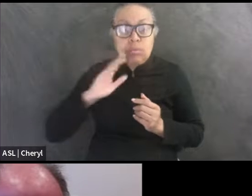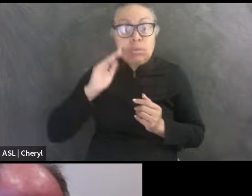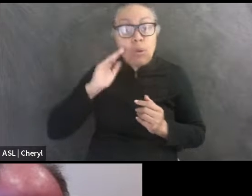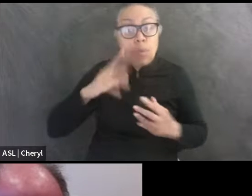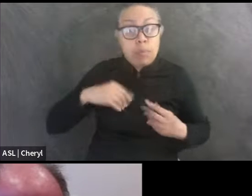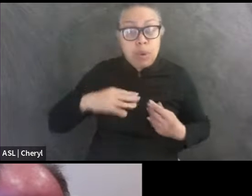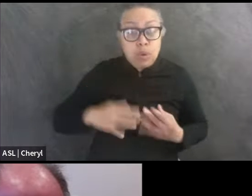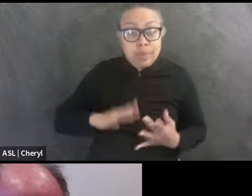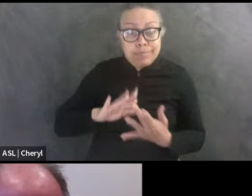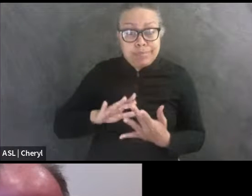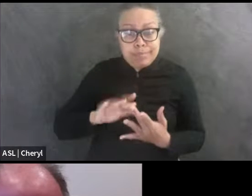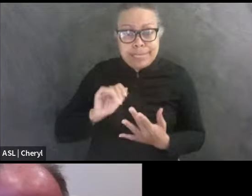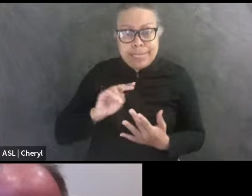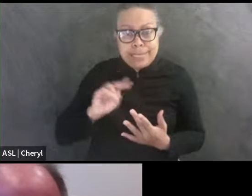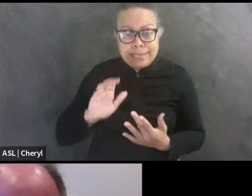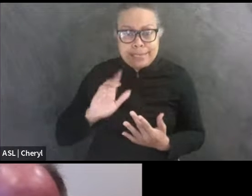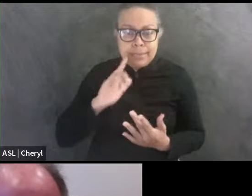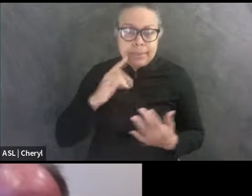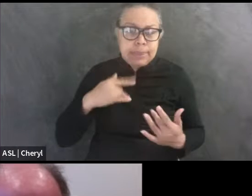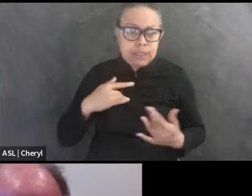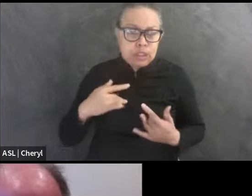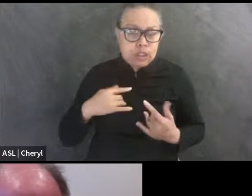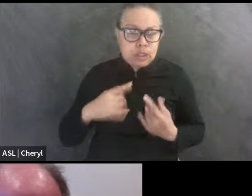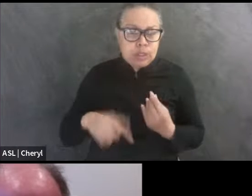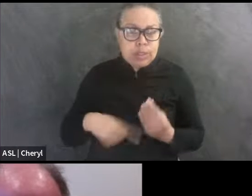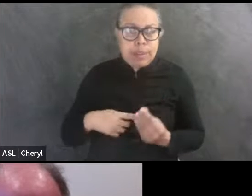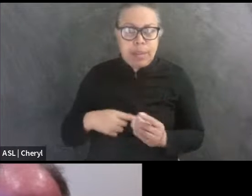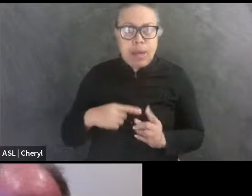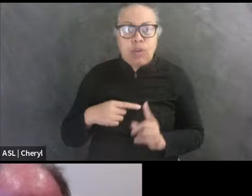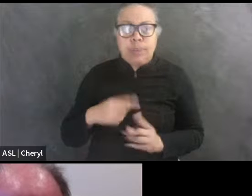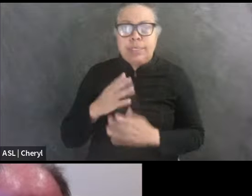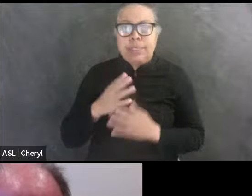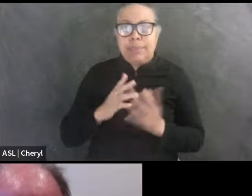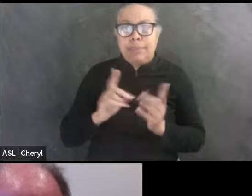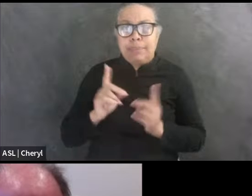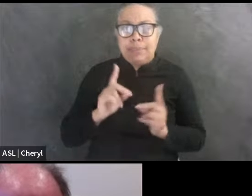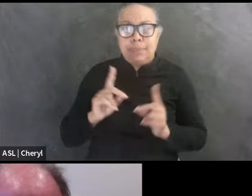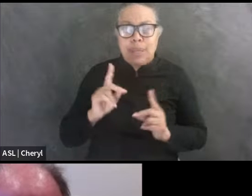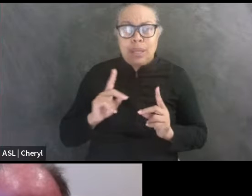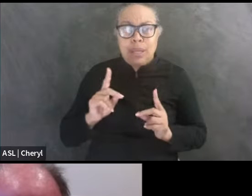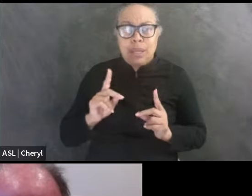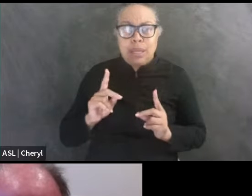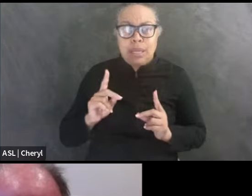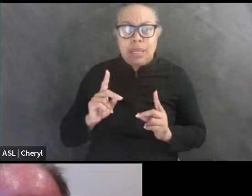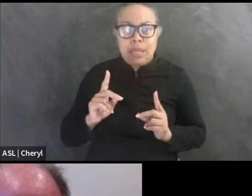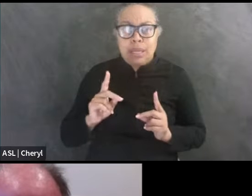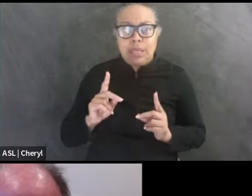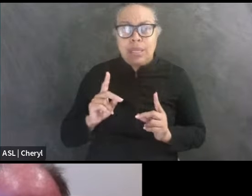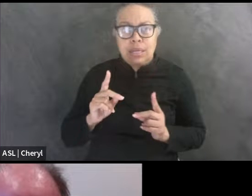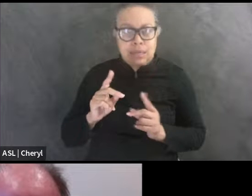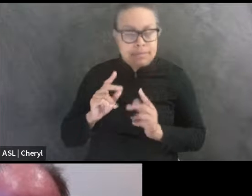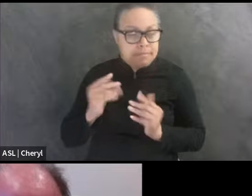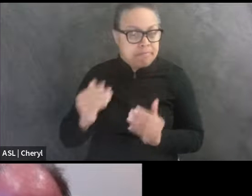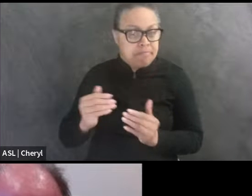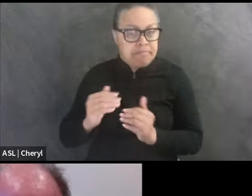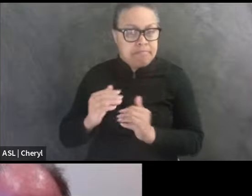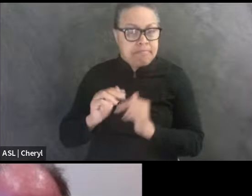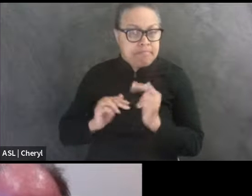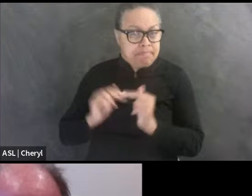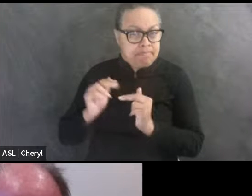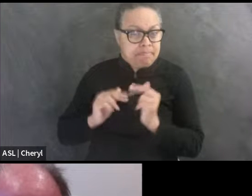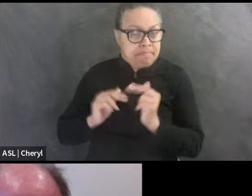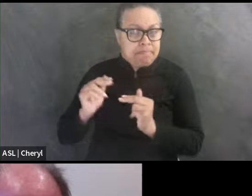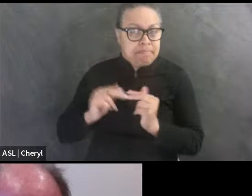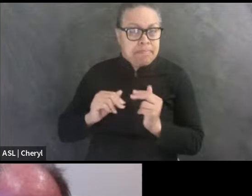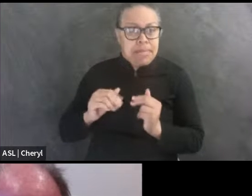the ANC, was concerned that some people were performing some construction and